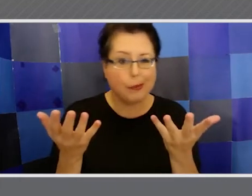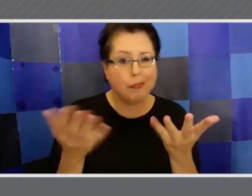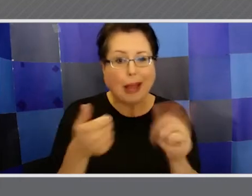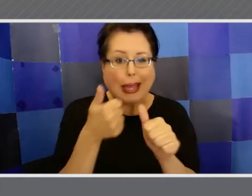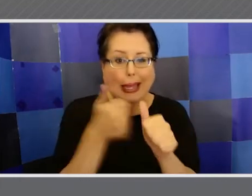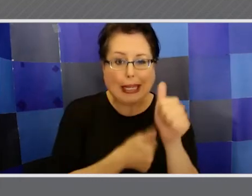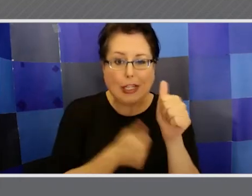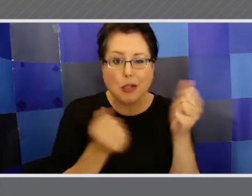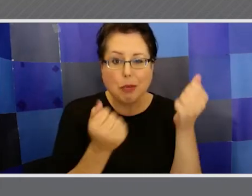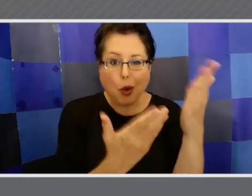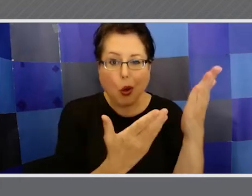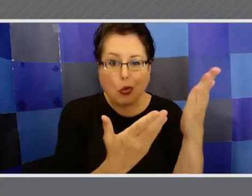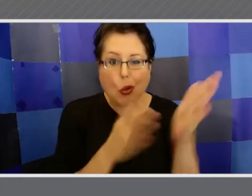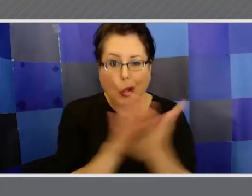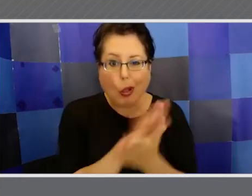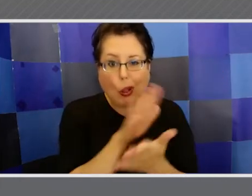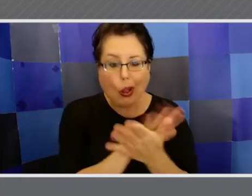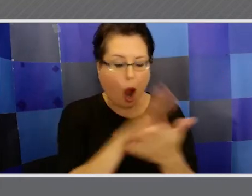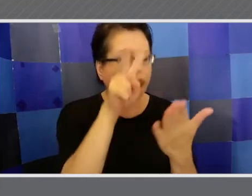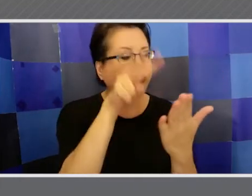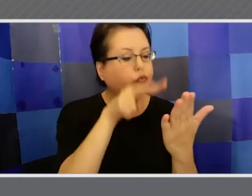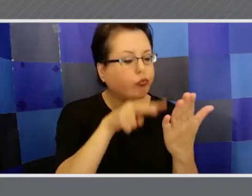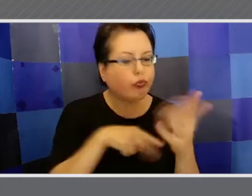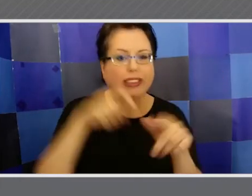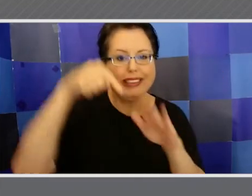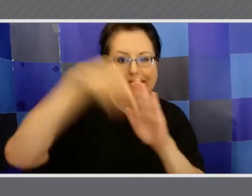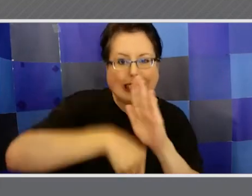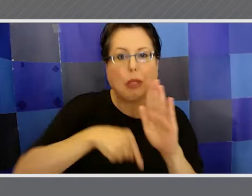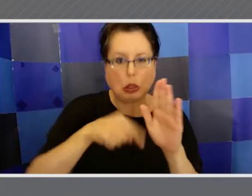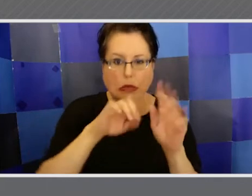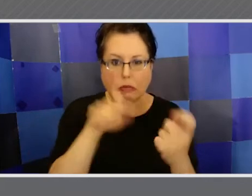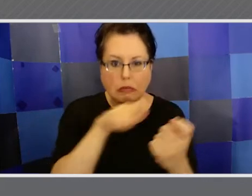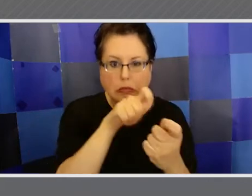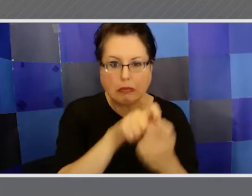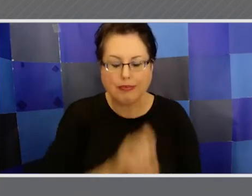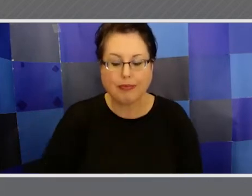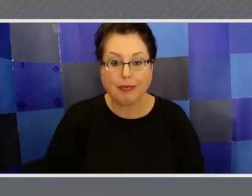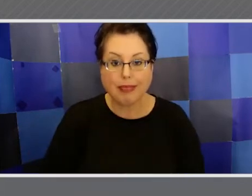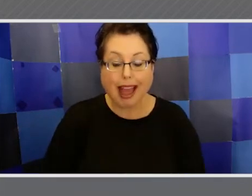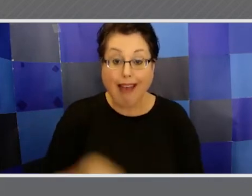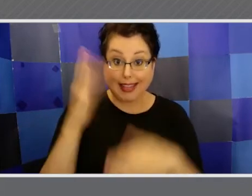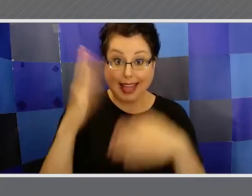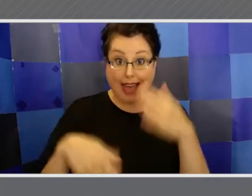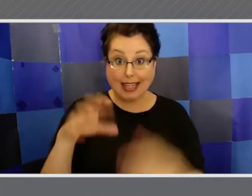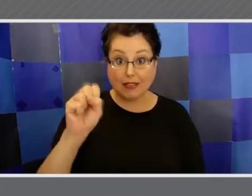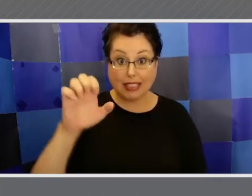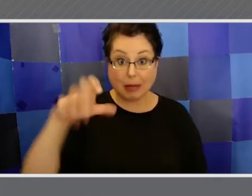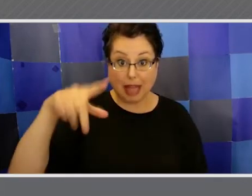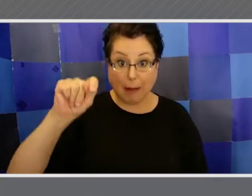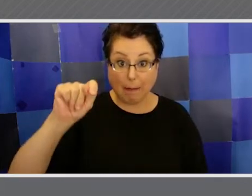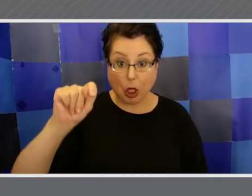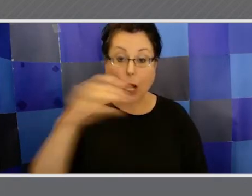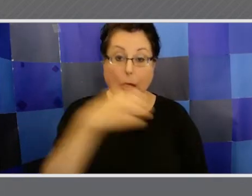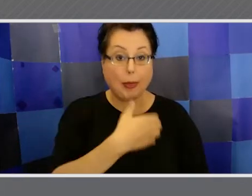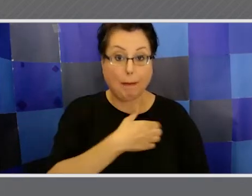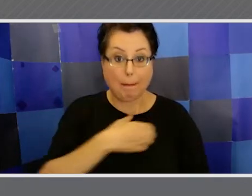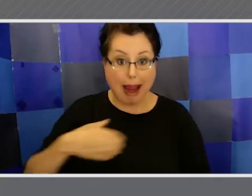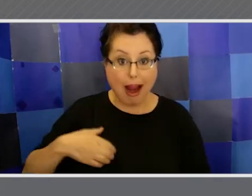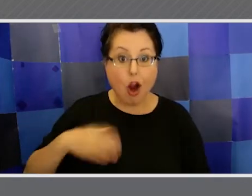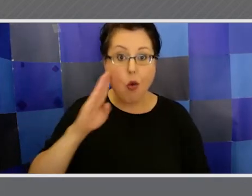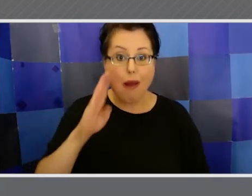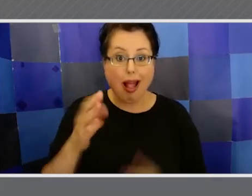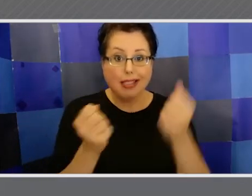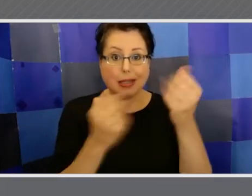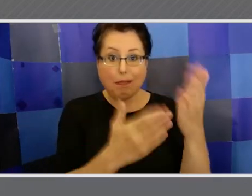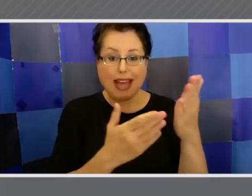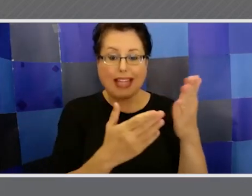each proposal in more detail. At the end of September, the mayor submits the